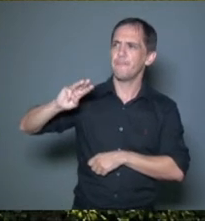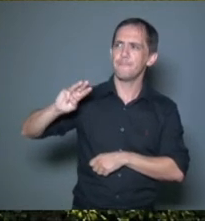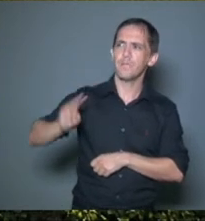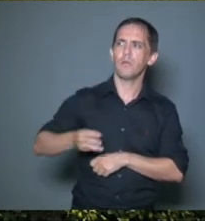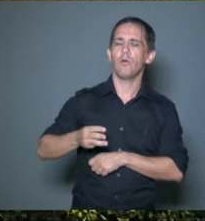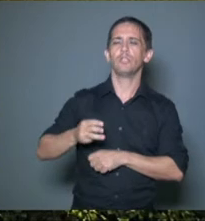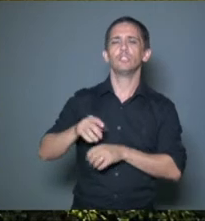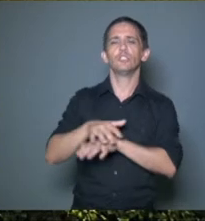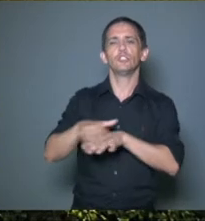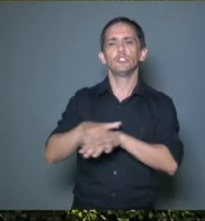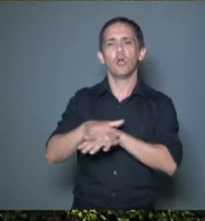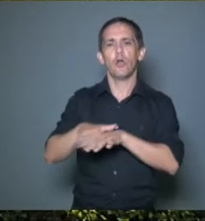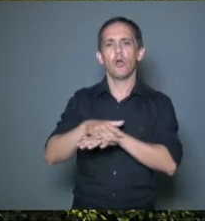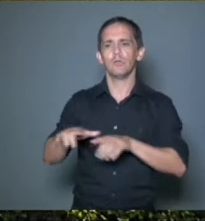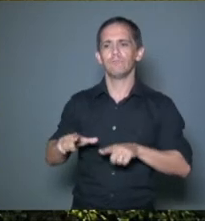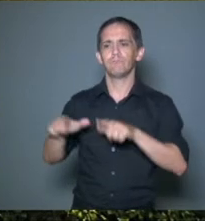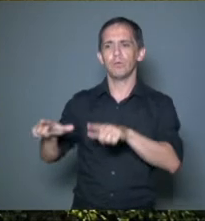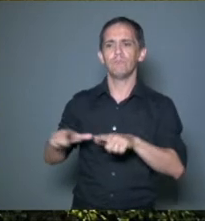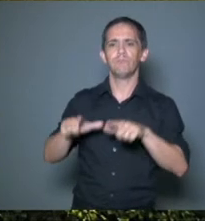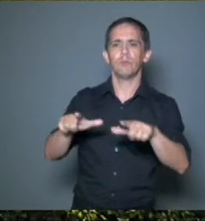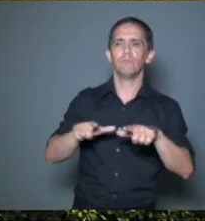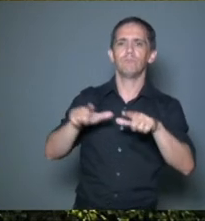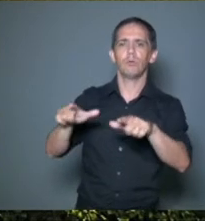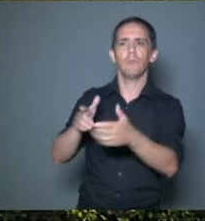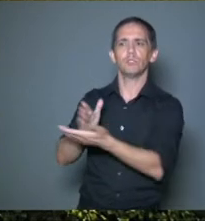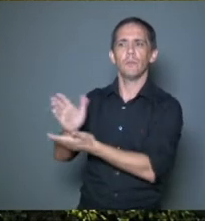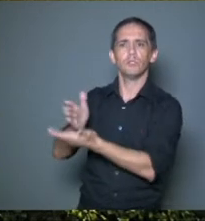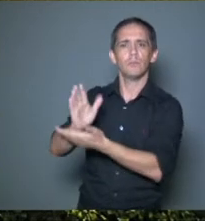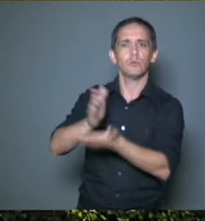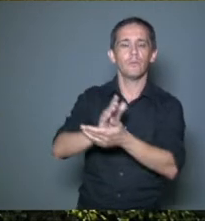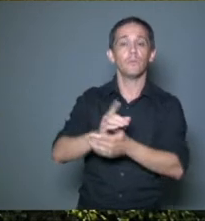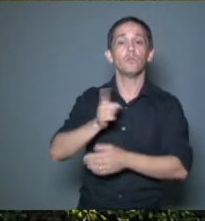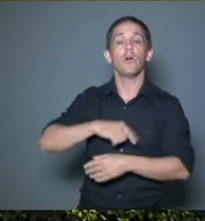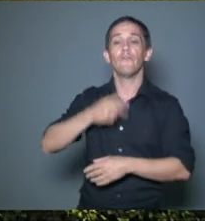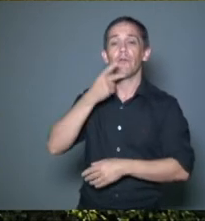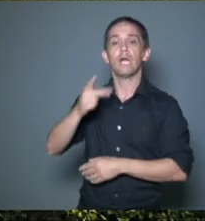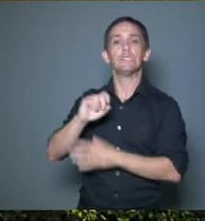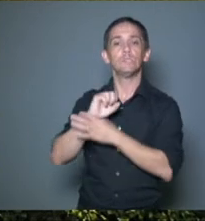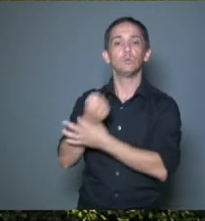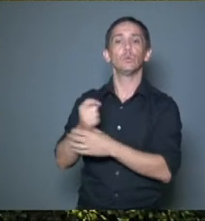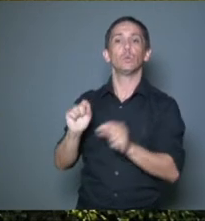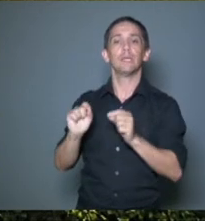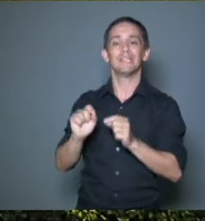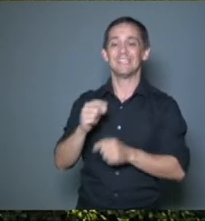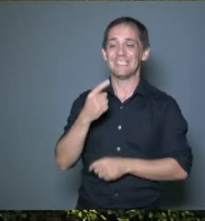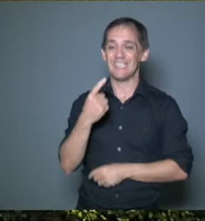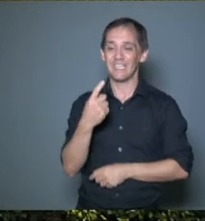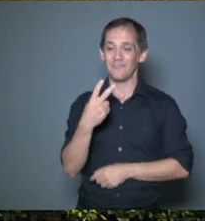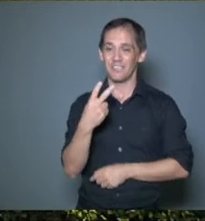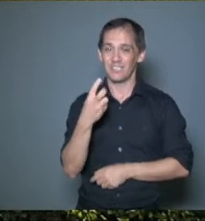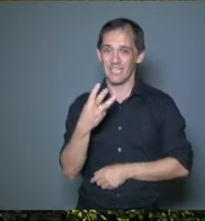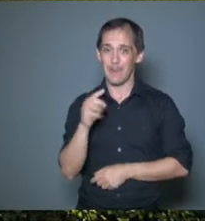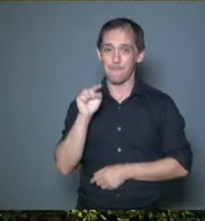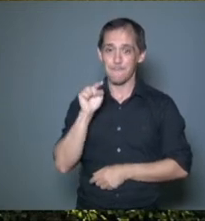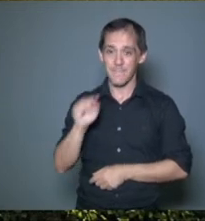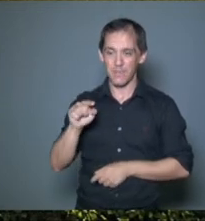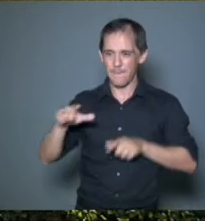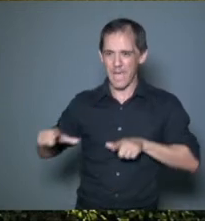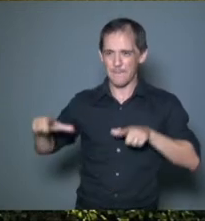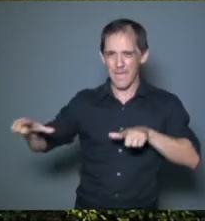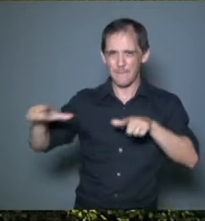many thousands of tons of certified soybeans. It means that we can make sure that all of soybeans in